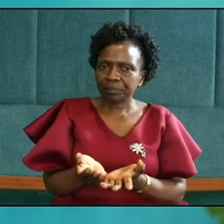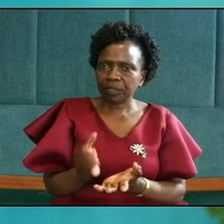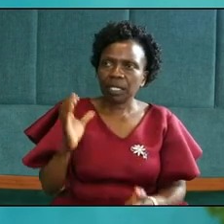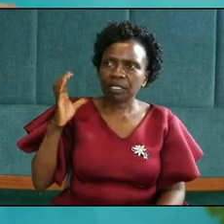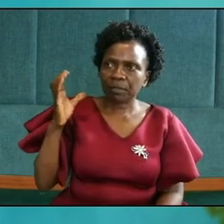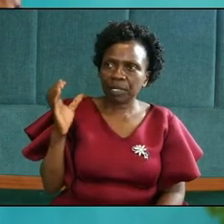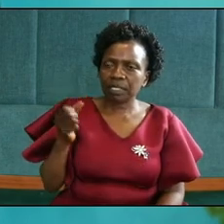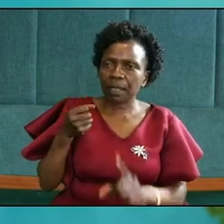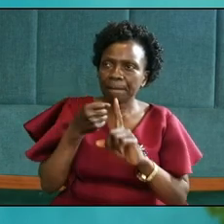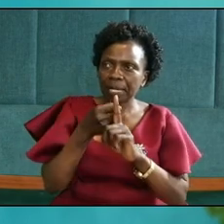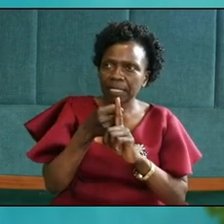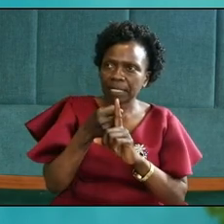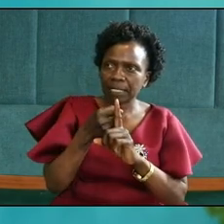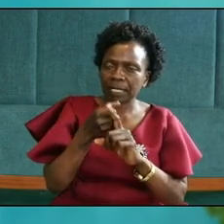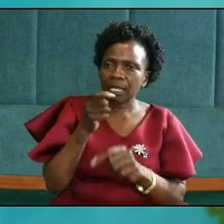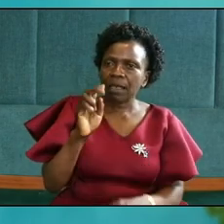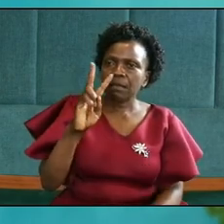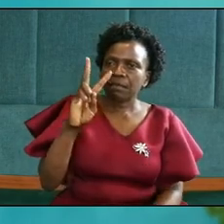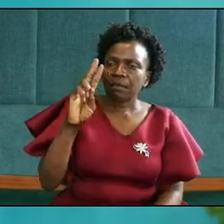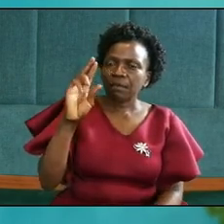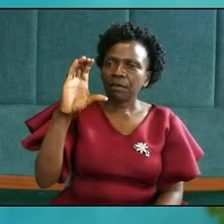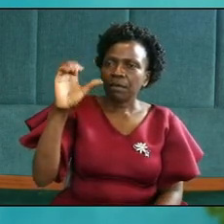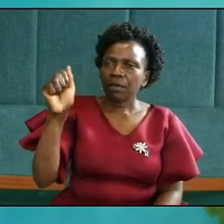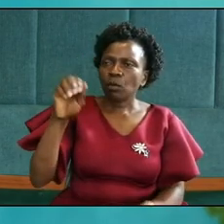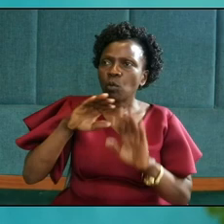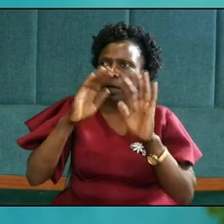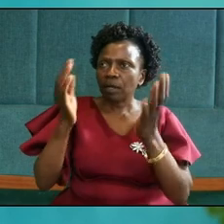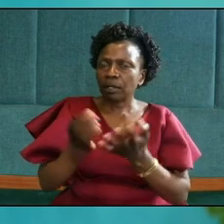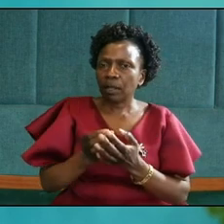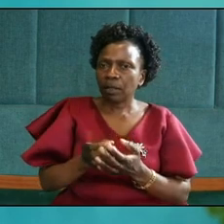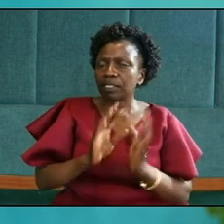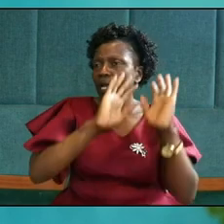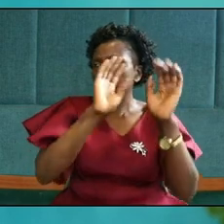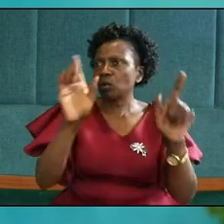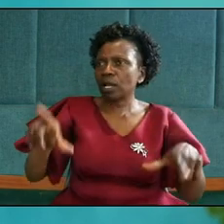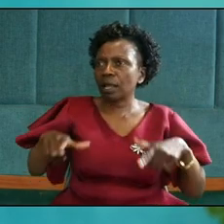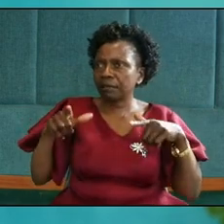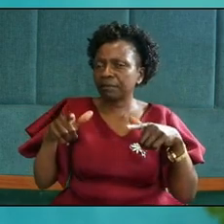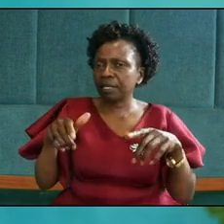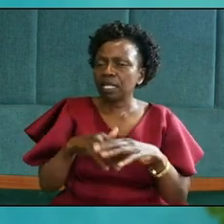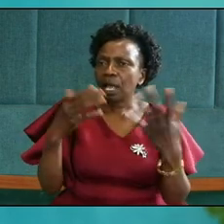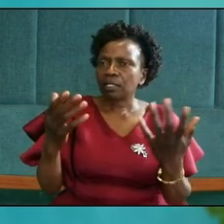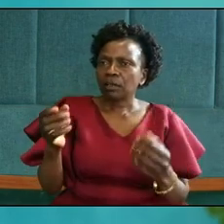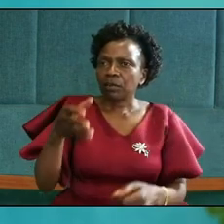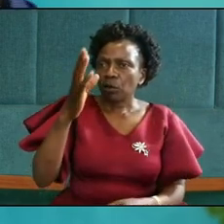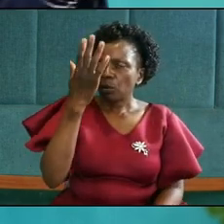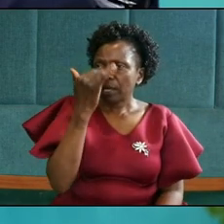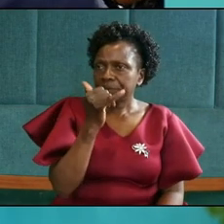Chaplaincy, impacting the Vuca world. Put your life in the hands of God.